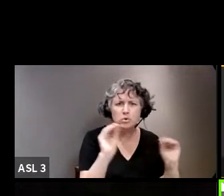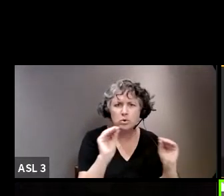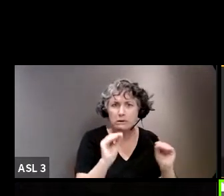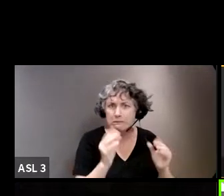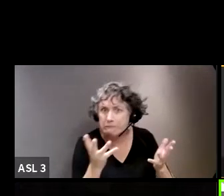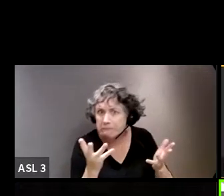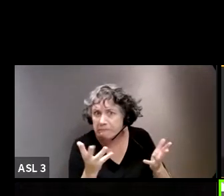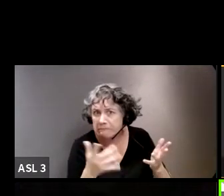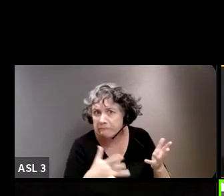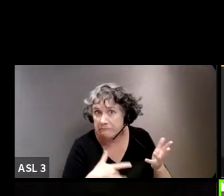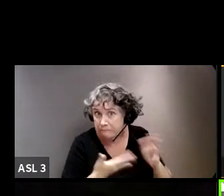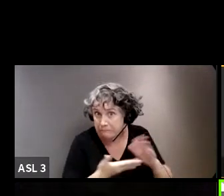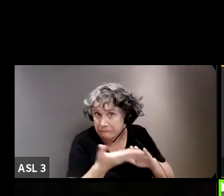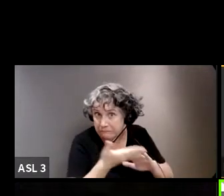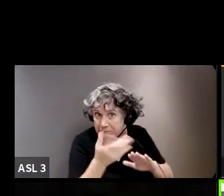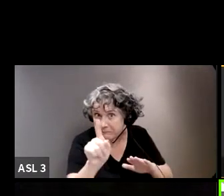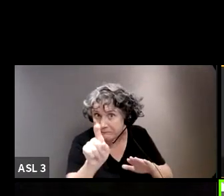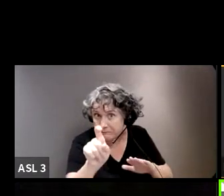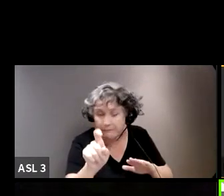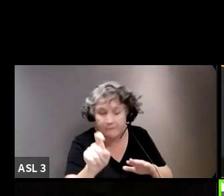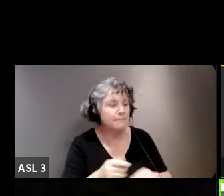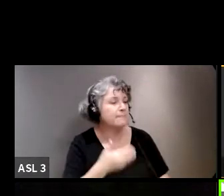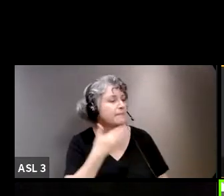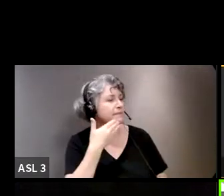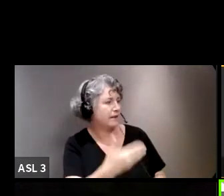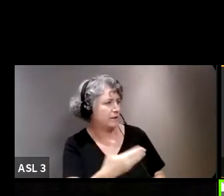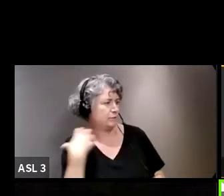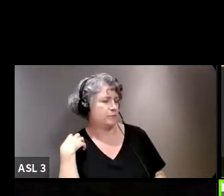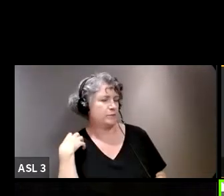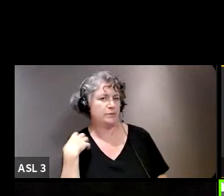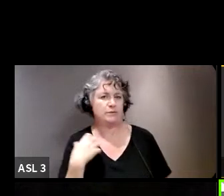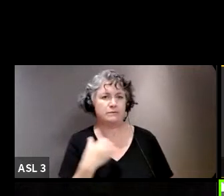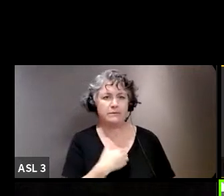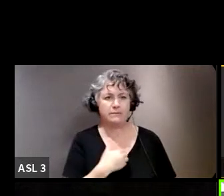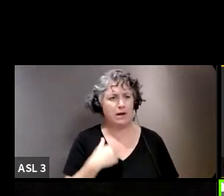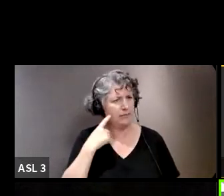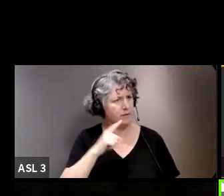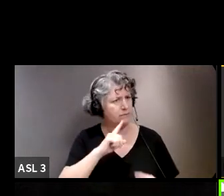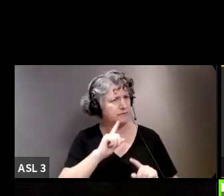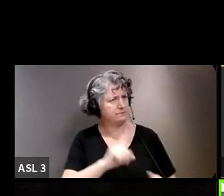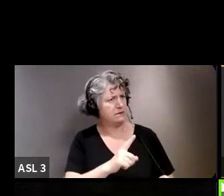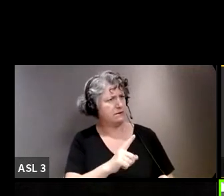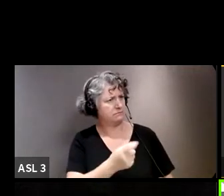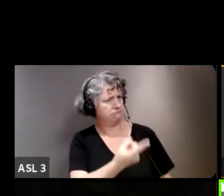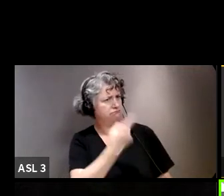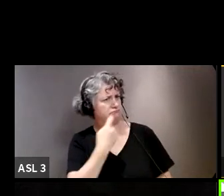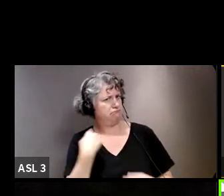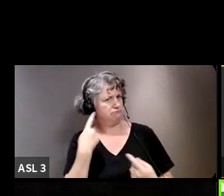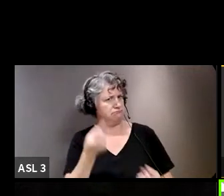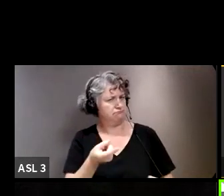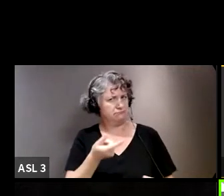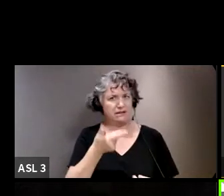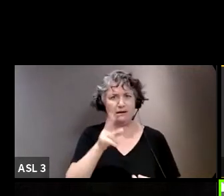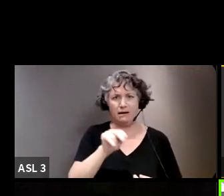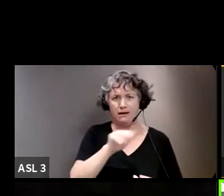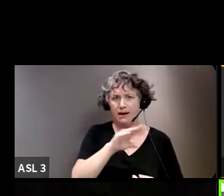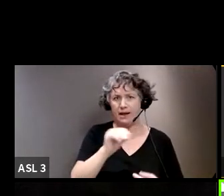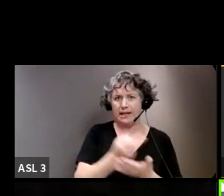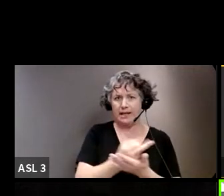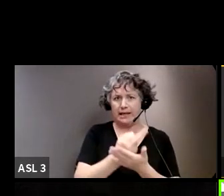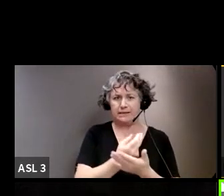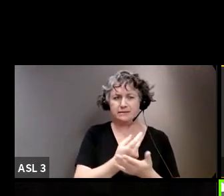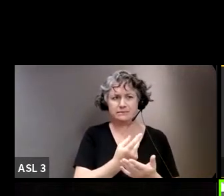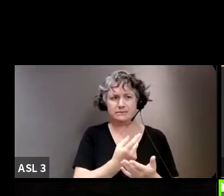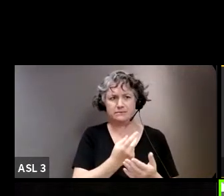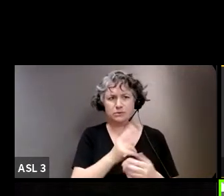hey member norman thank you very much um i thought we'd responded to your inquiry around the guns and gangs unit but if it's an outstanding inquiry